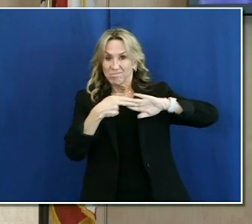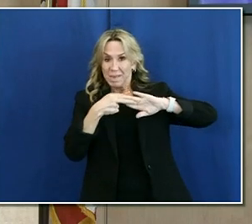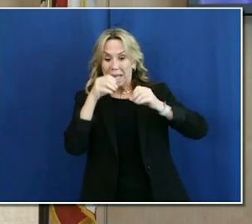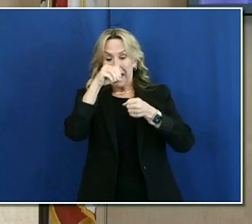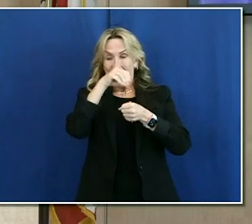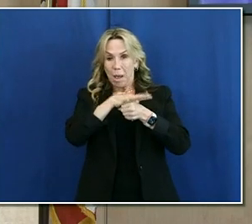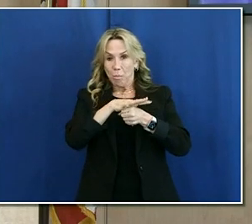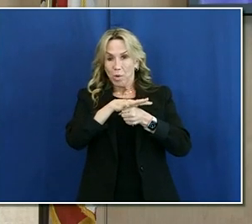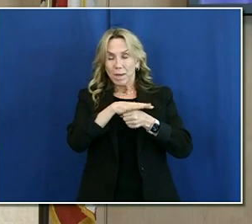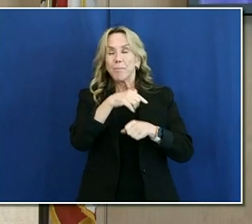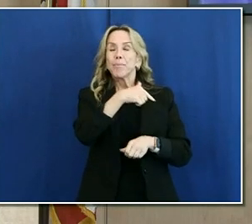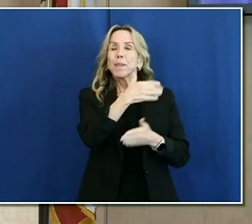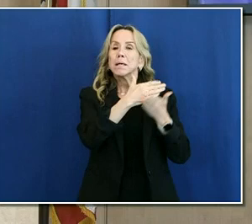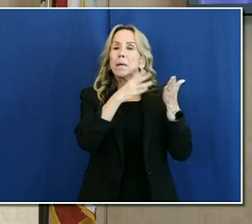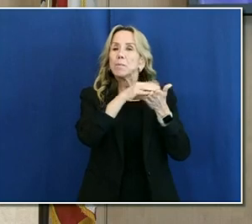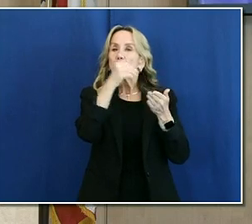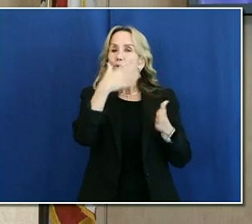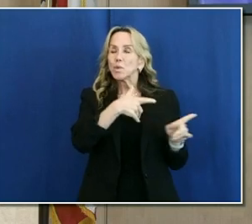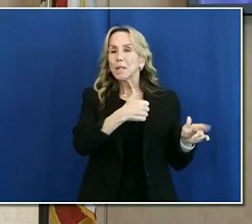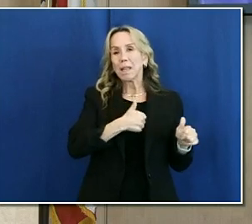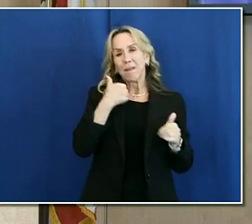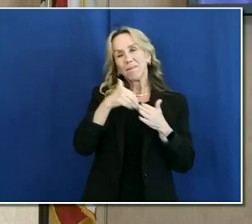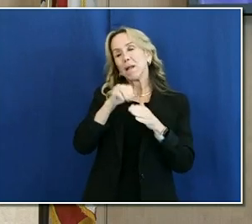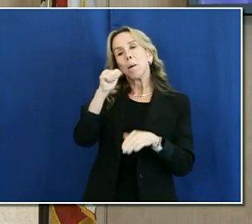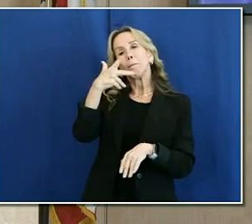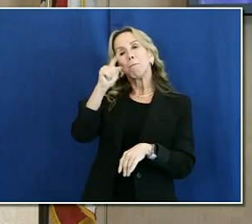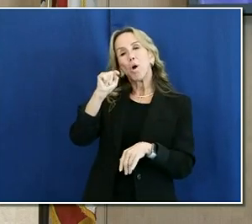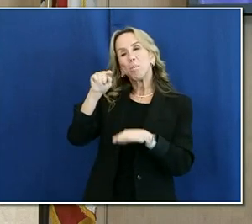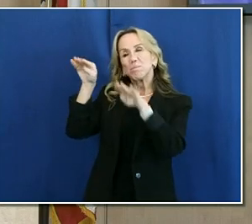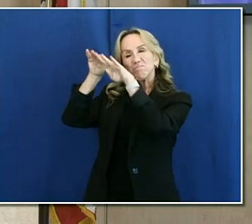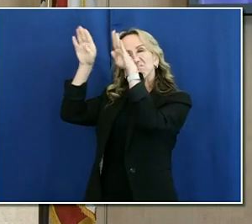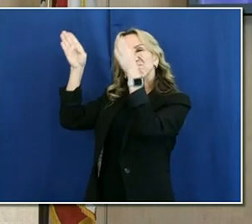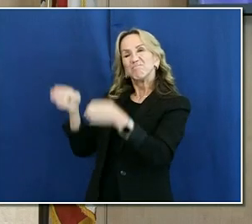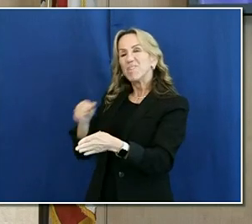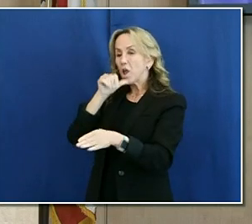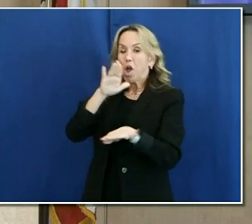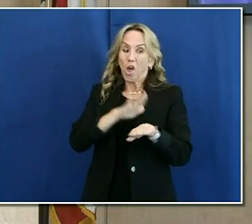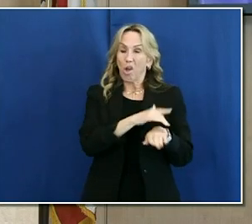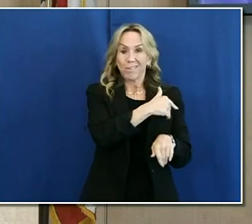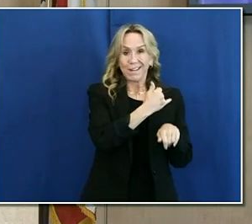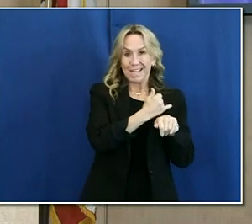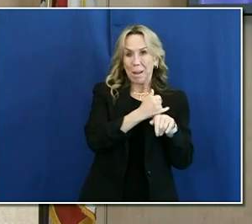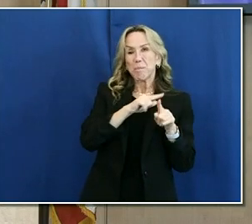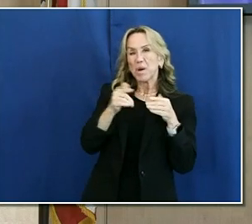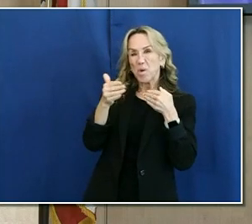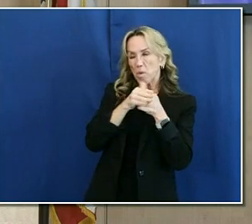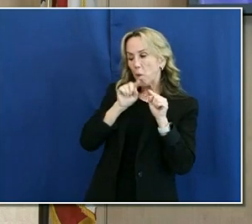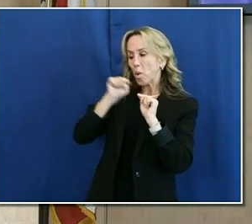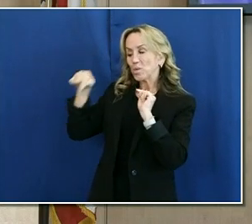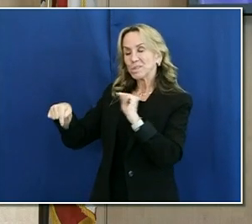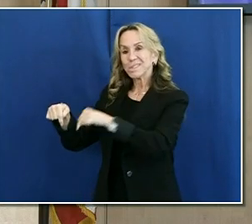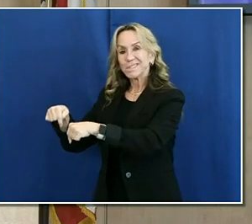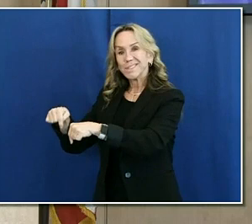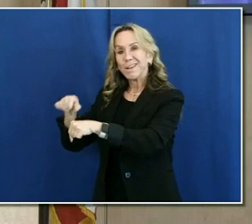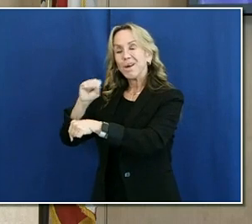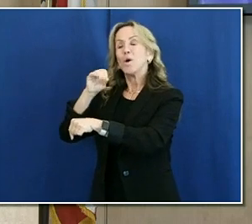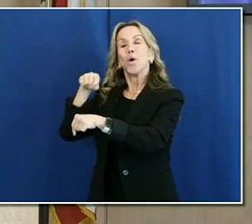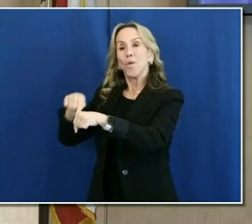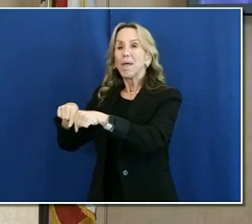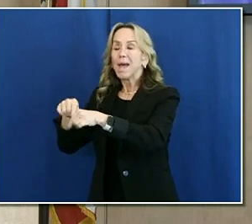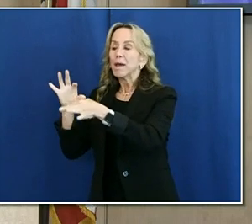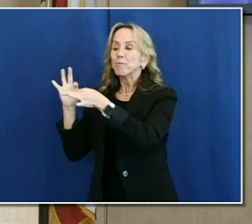apartment complex off campus, and they are related to each other primarily through off-campus